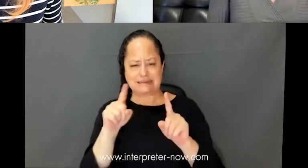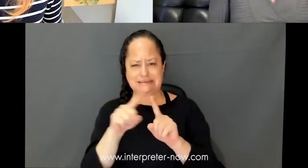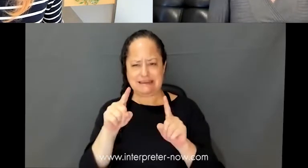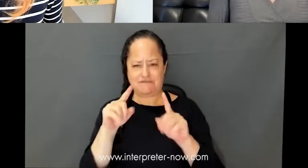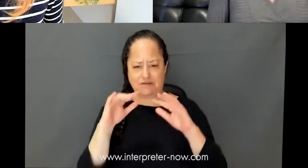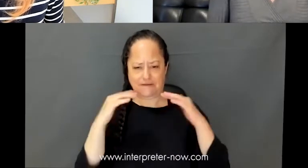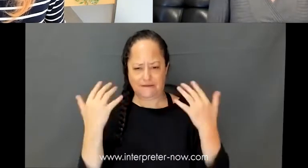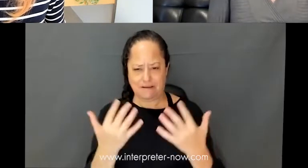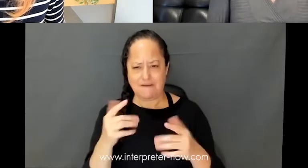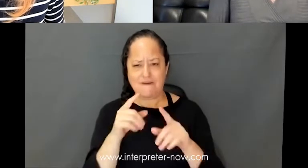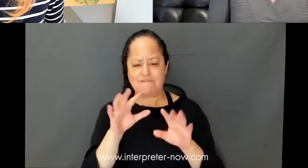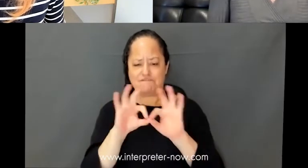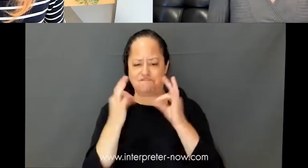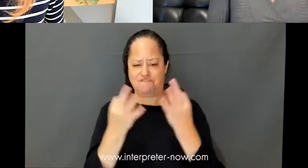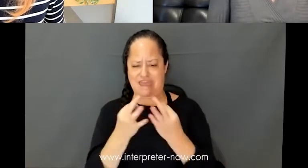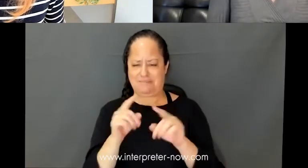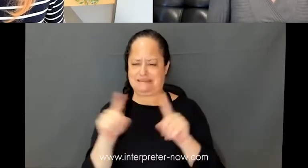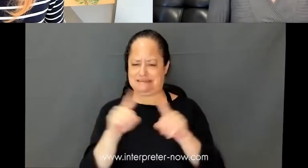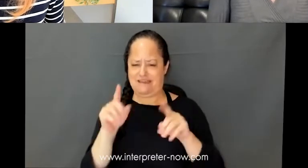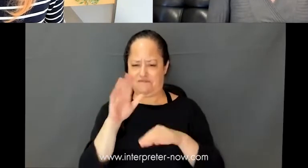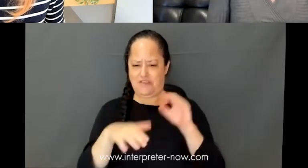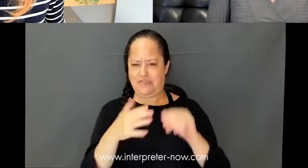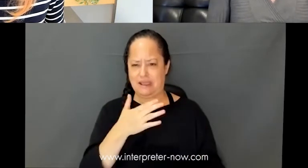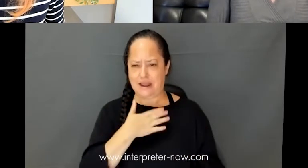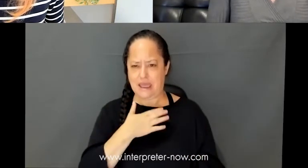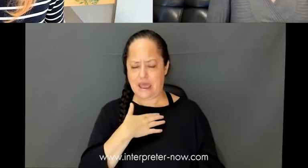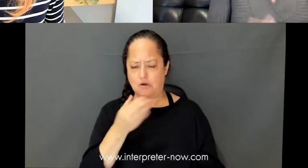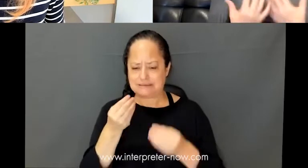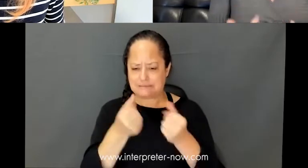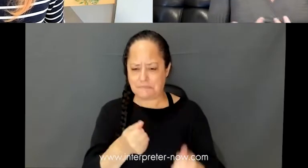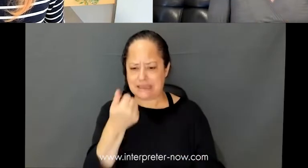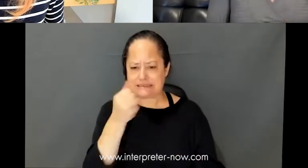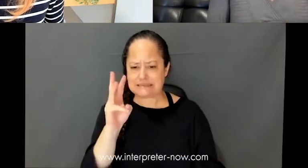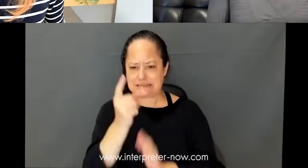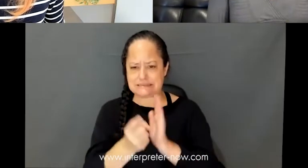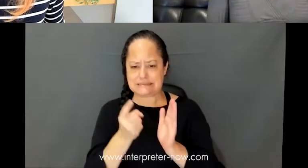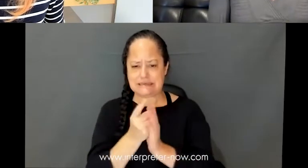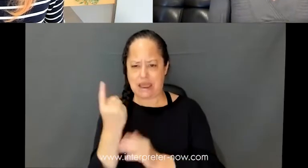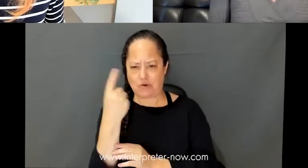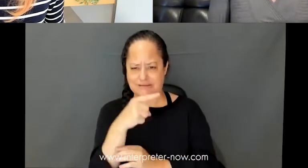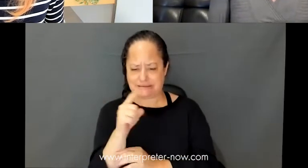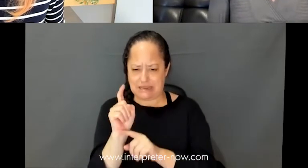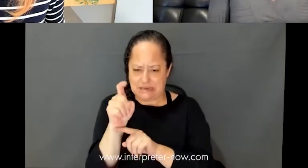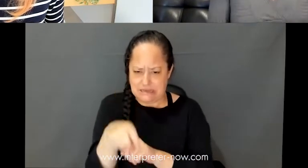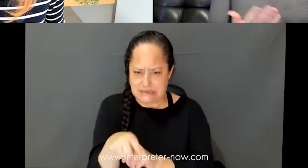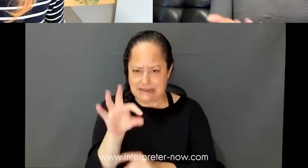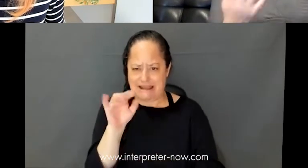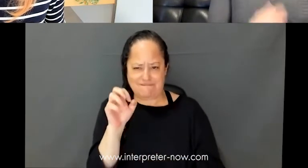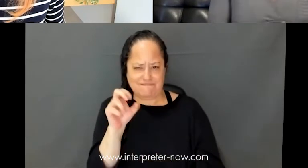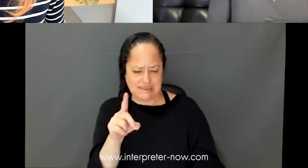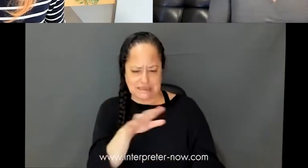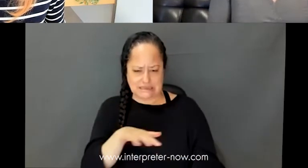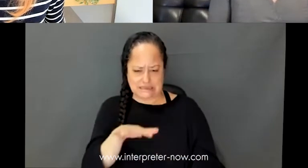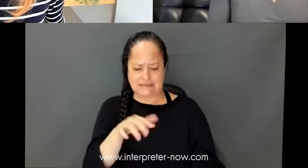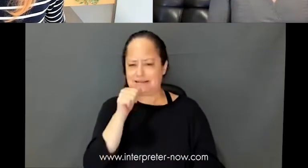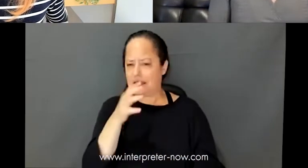very different than ours going out, spending 16 hours a day bent over in a field. But that wasn't my life. I was supposed